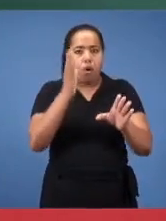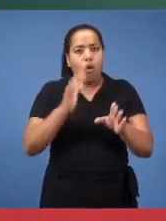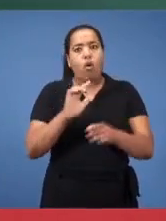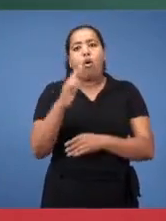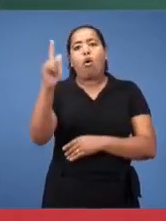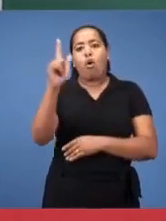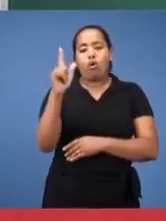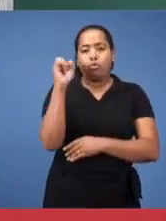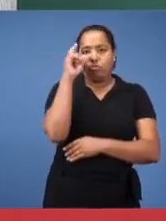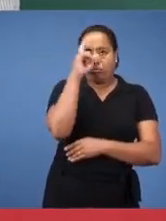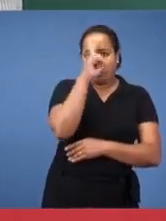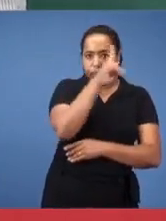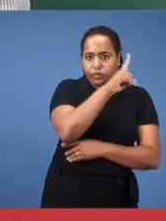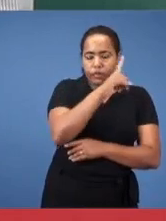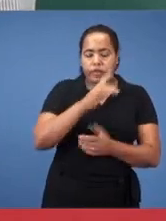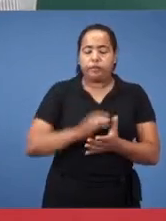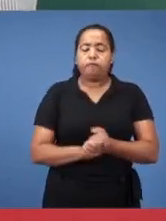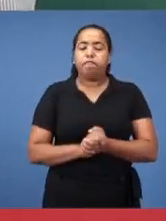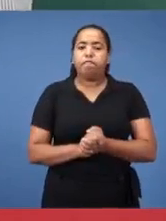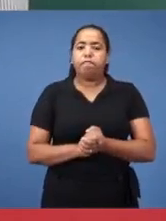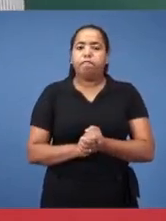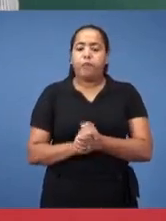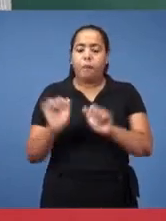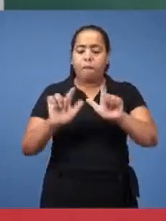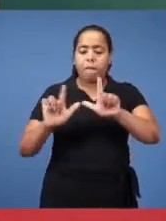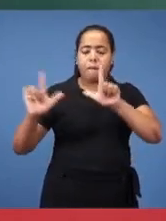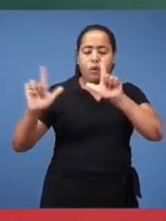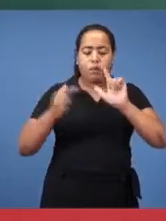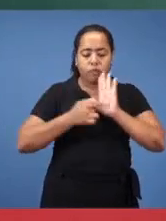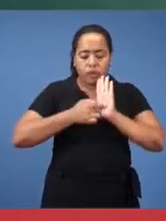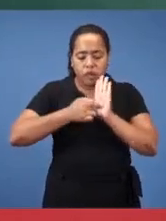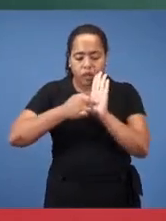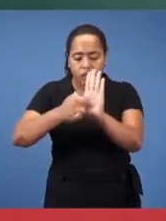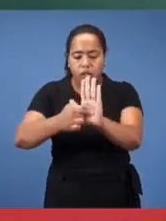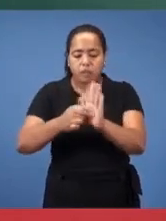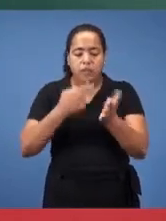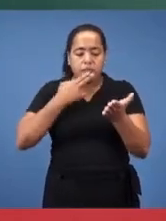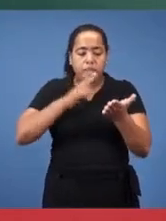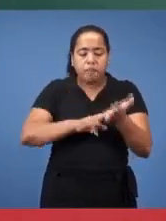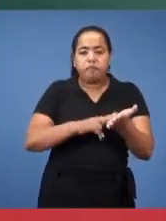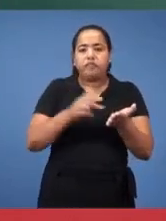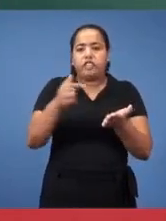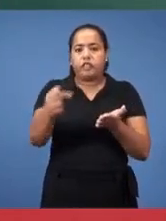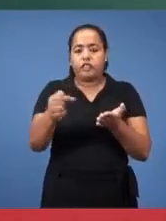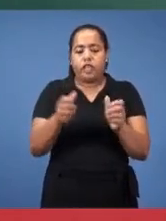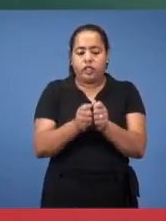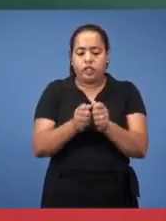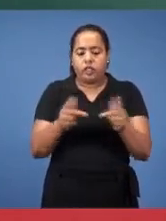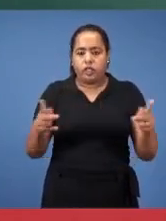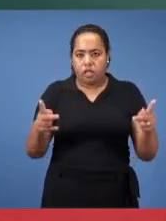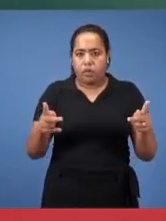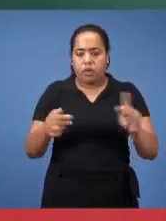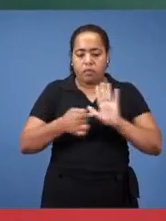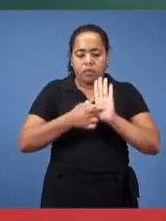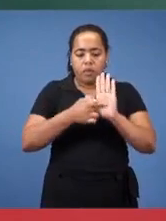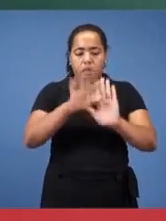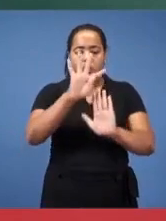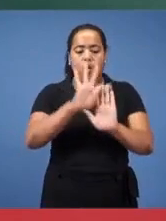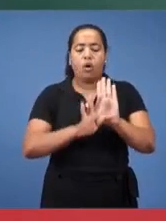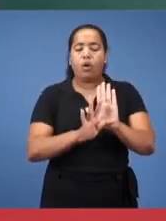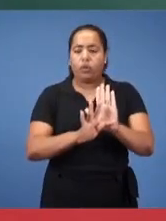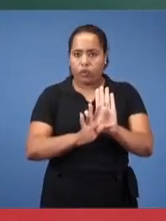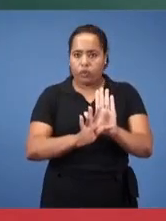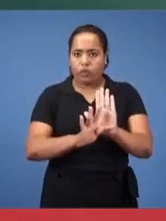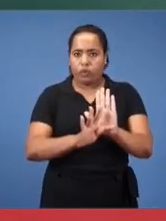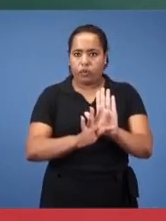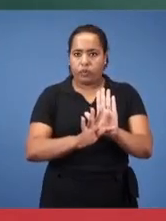the church, which is the following. Highlight the soon in the seven letters of Revelations and mention the text. So